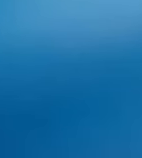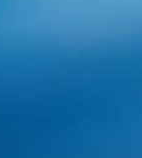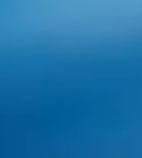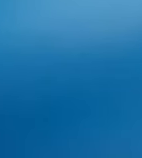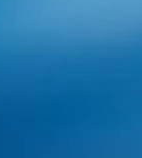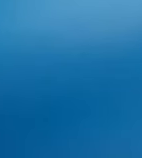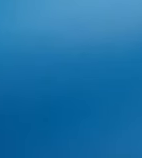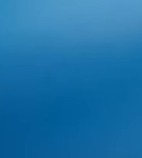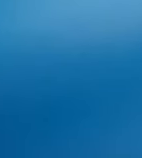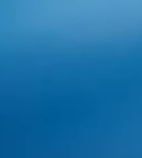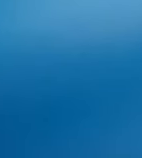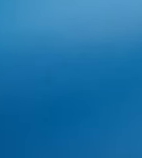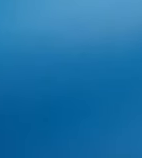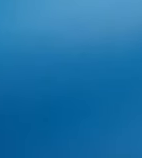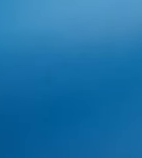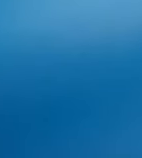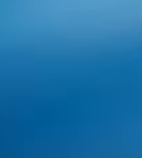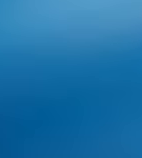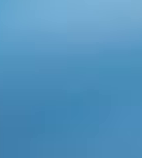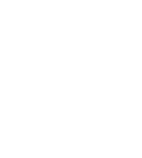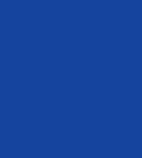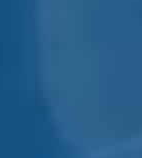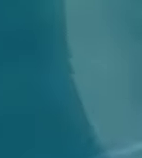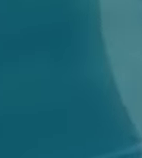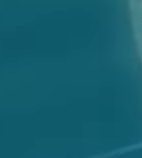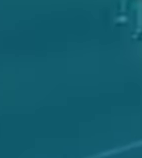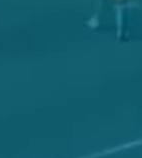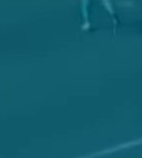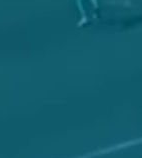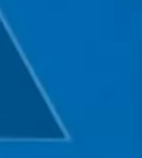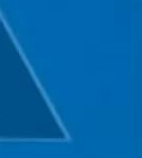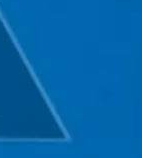Standard Bank. It can be.